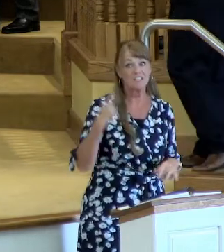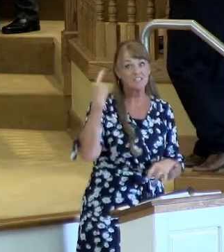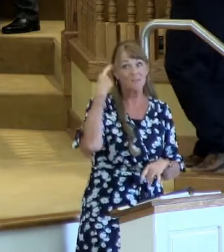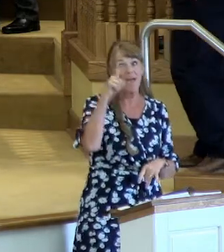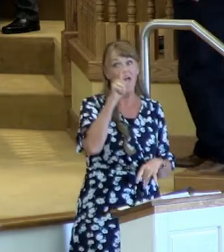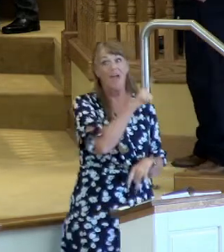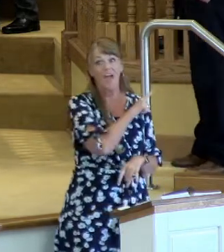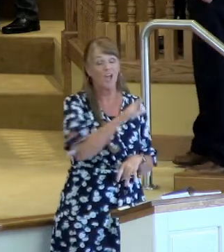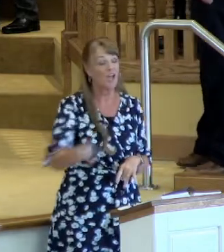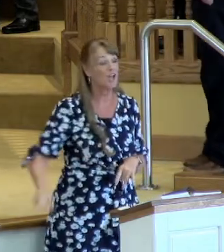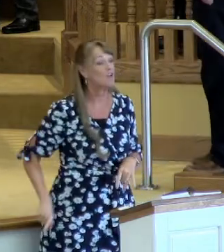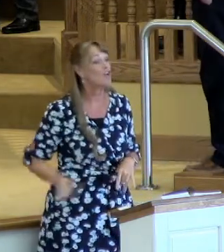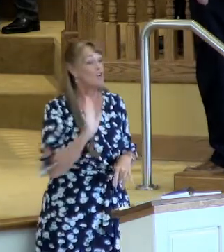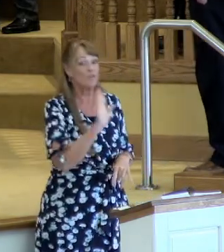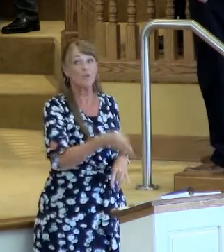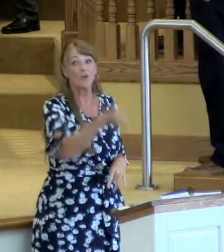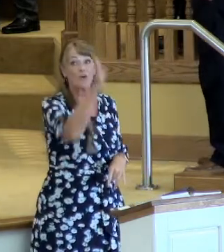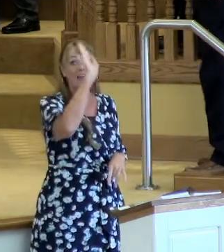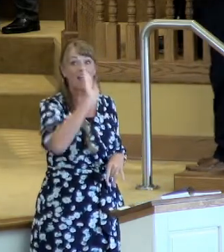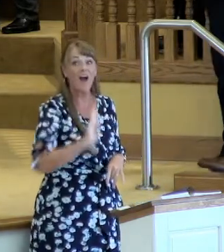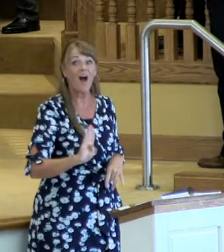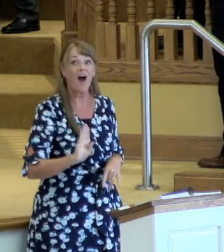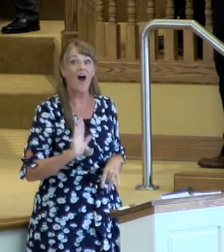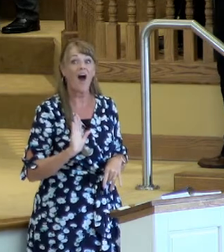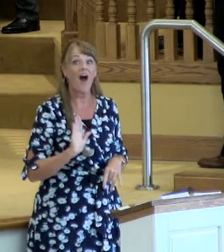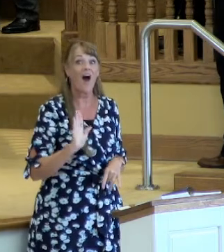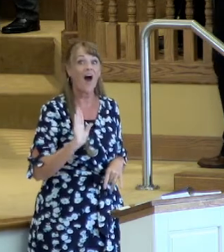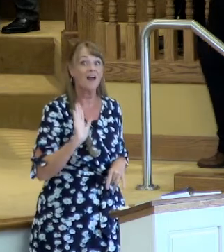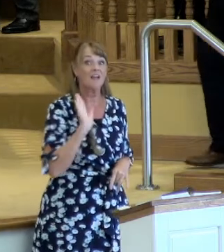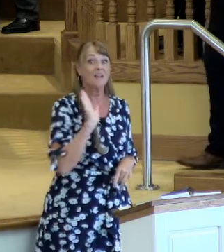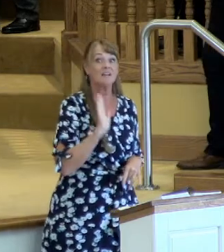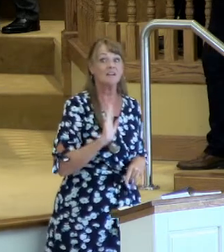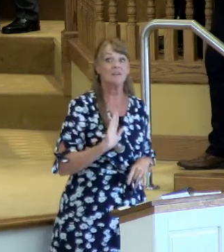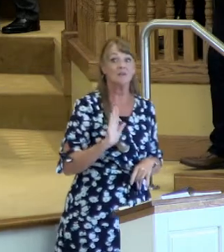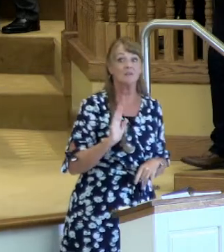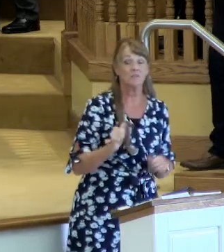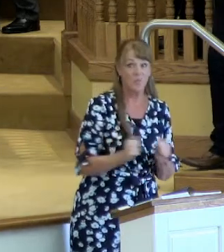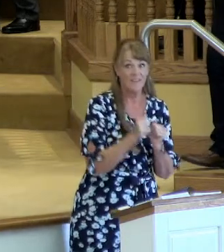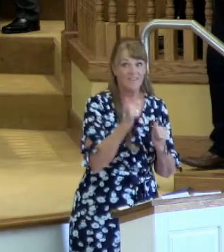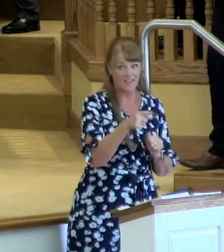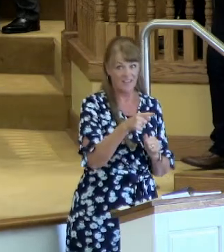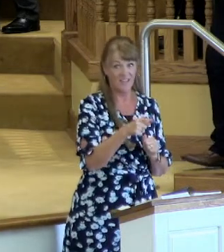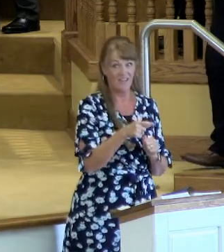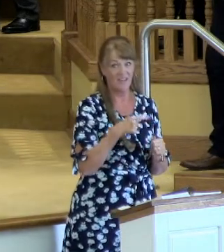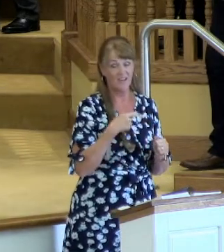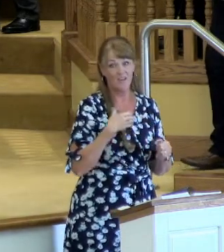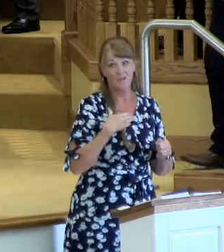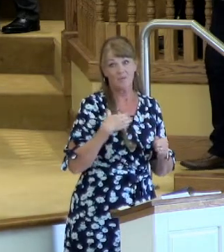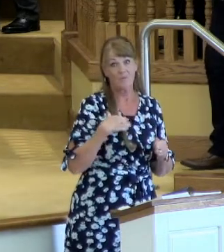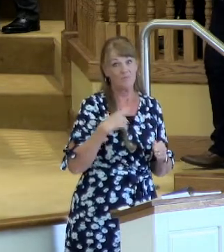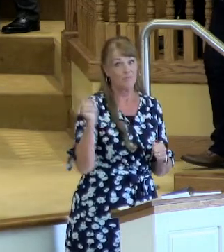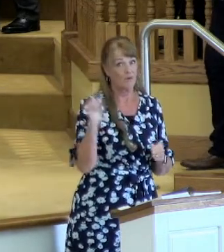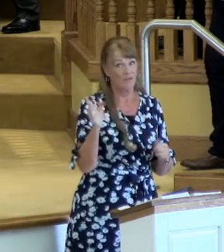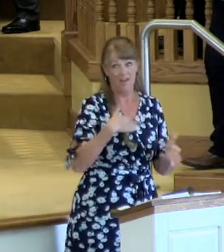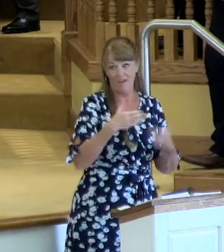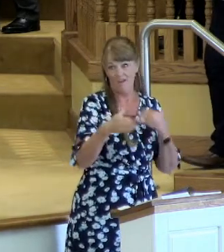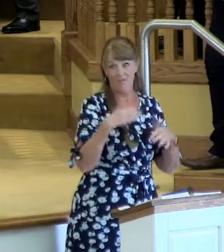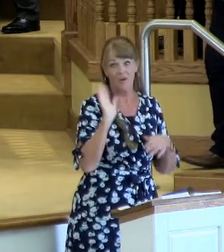afraid, and be dismayed. For the Lord thy God is with thee